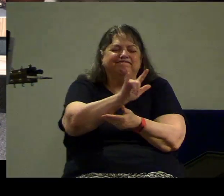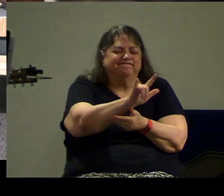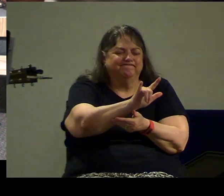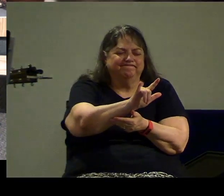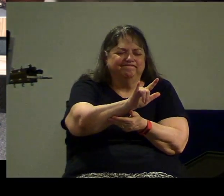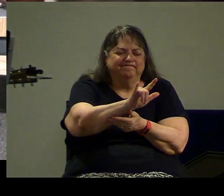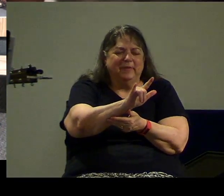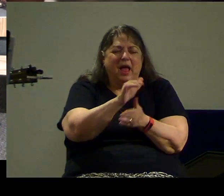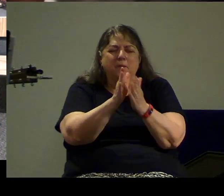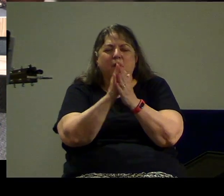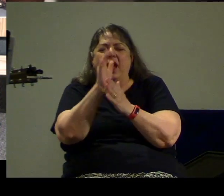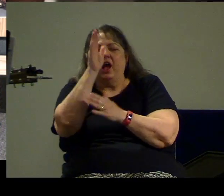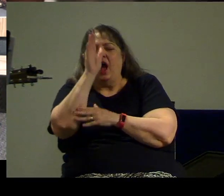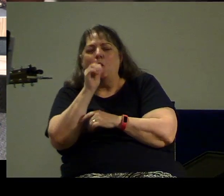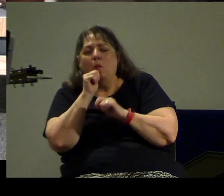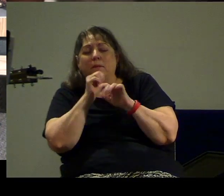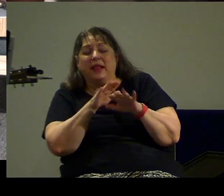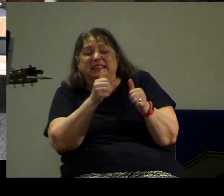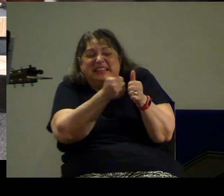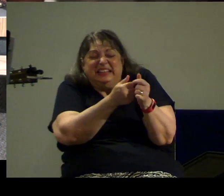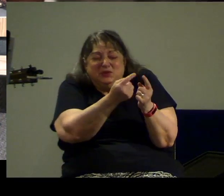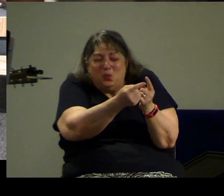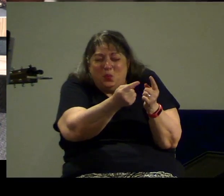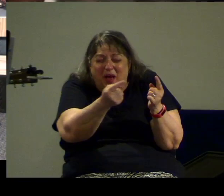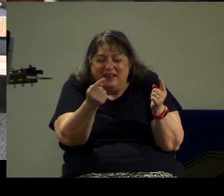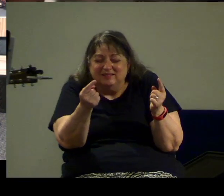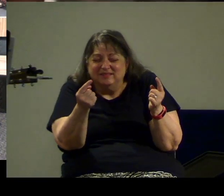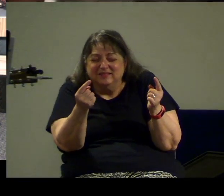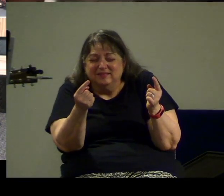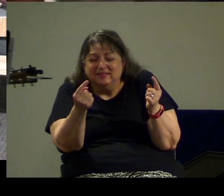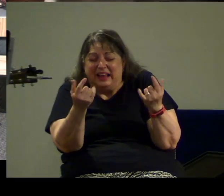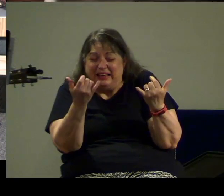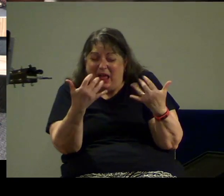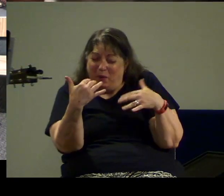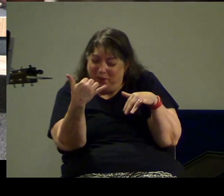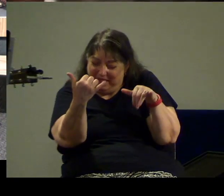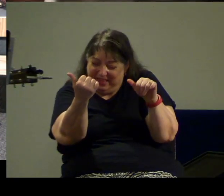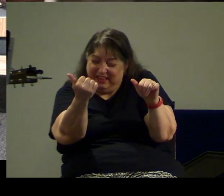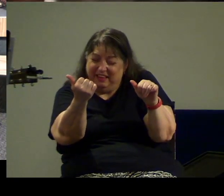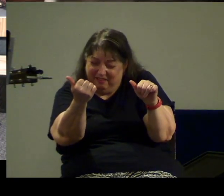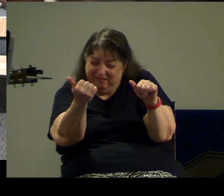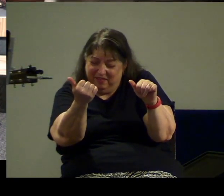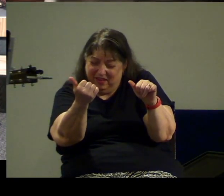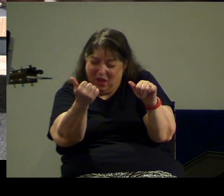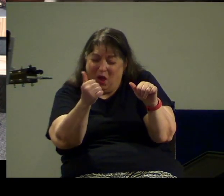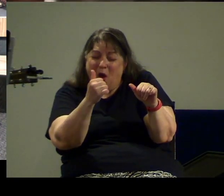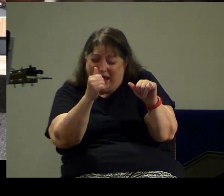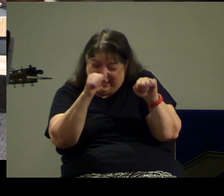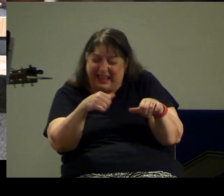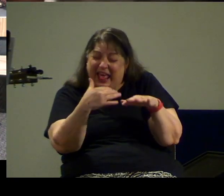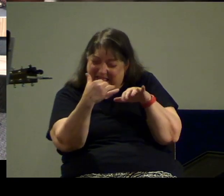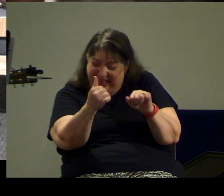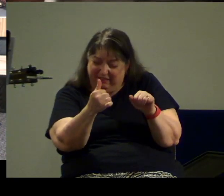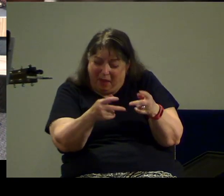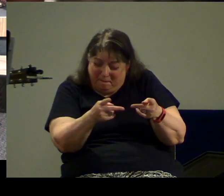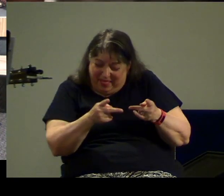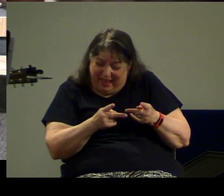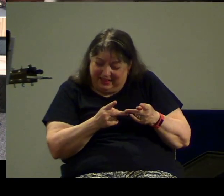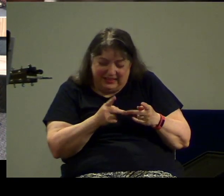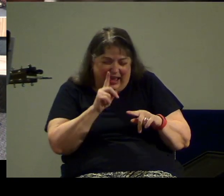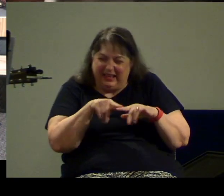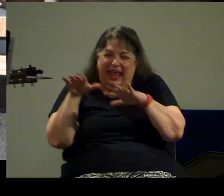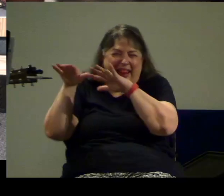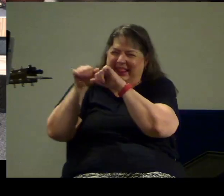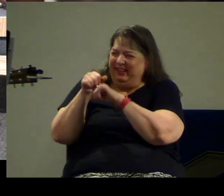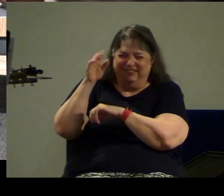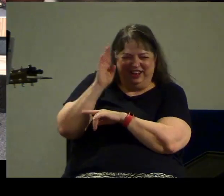bless each and every one gathered here today. And as you go, we go from this place, but not from his presence. May the blessings of the Lord be